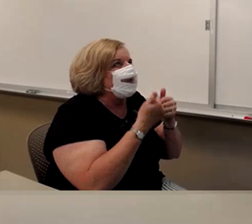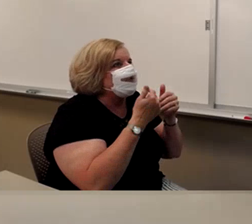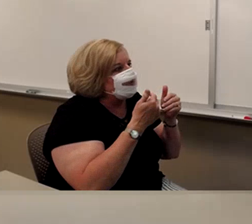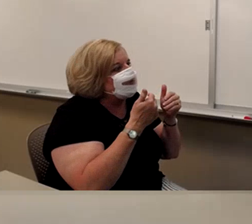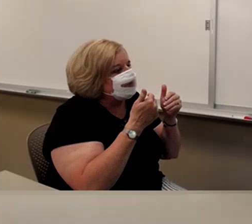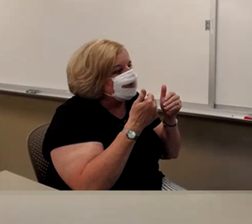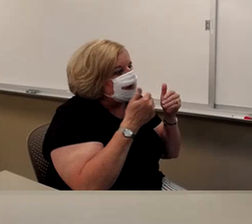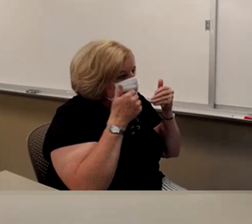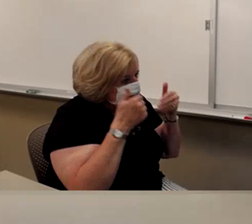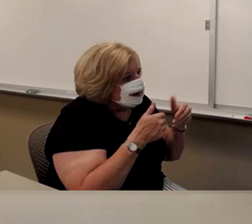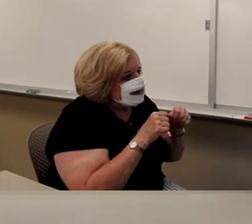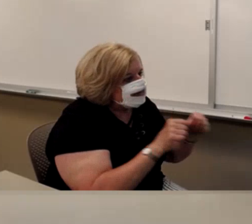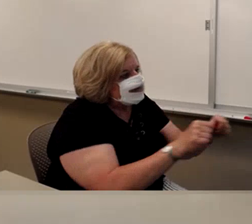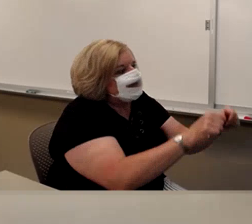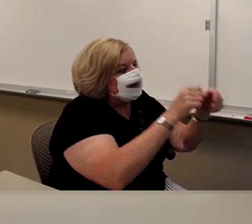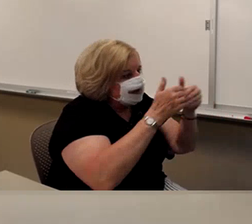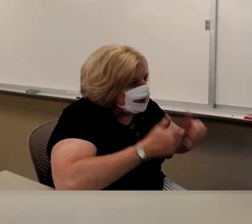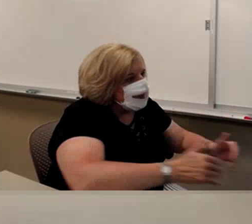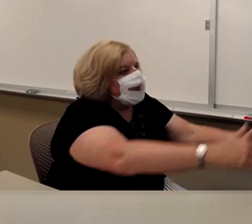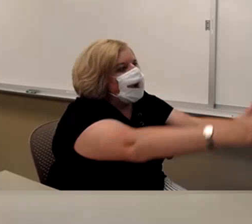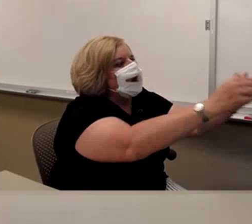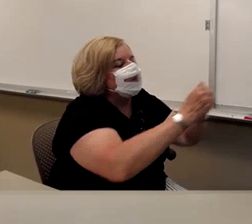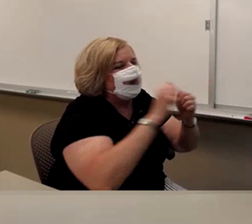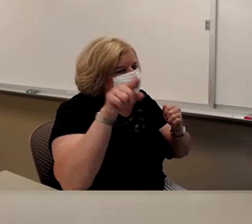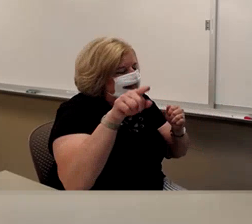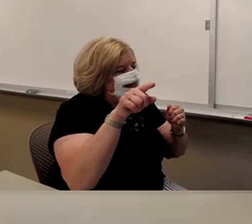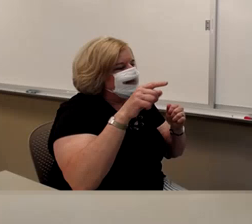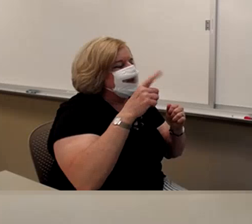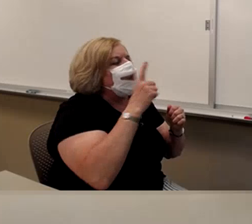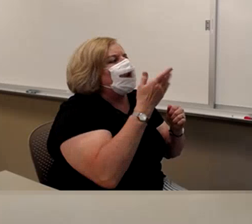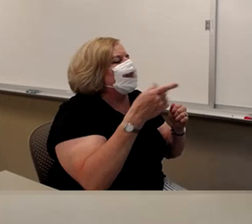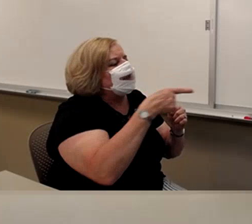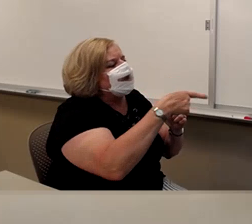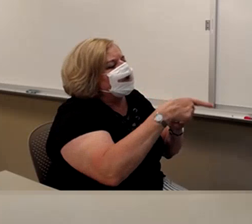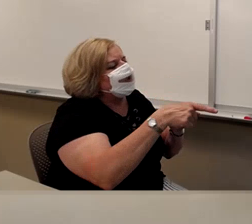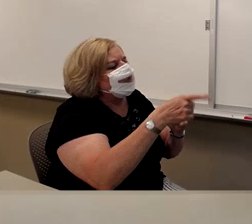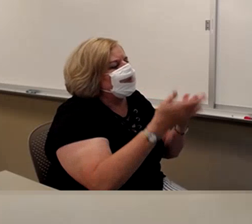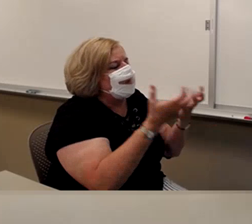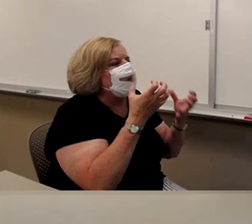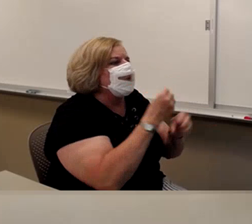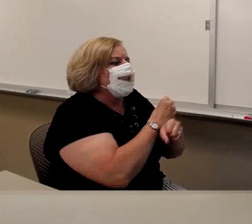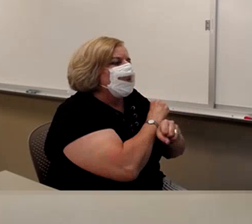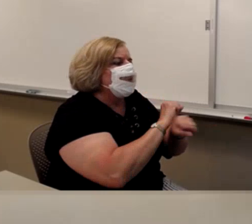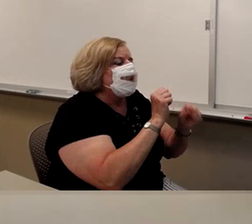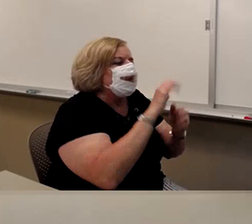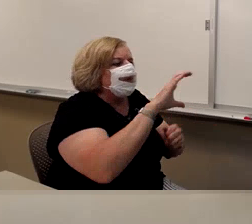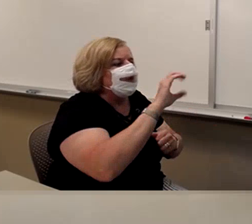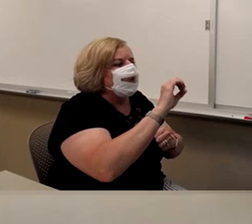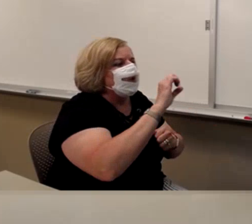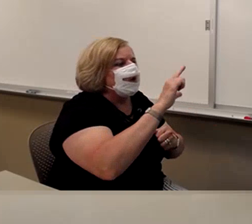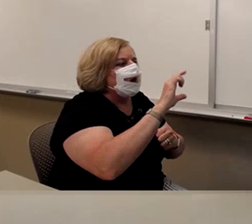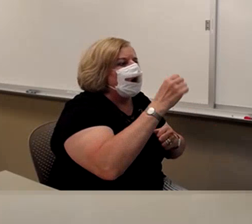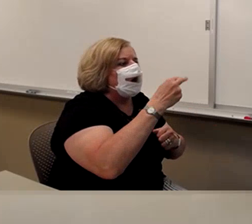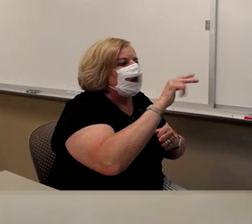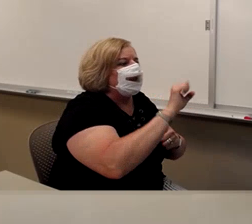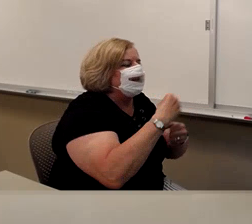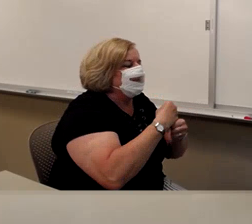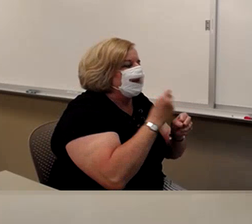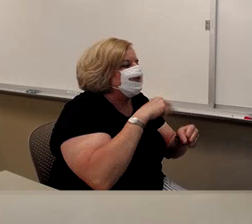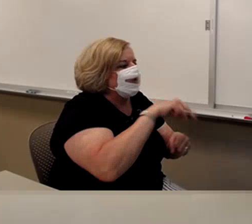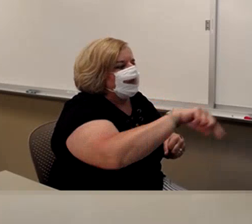forward with it, you know, one thing you might want to work with your colleagues and make sure they all have the